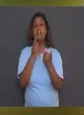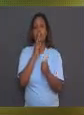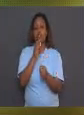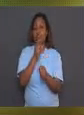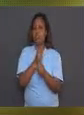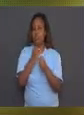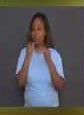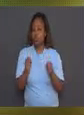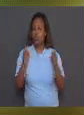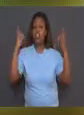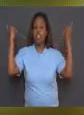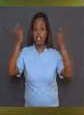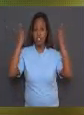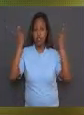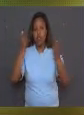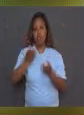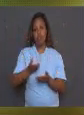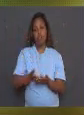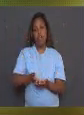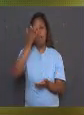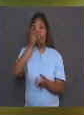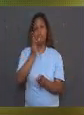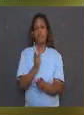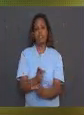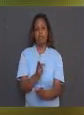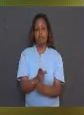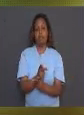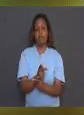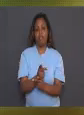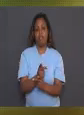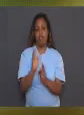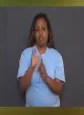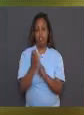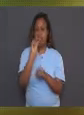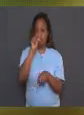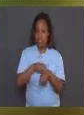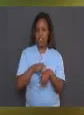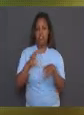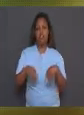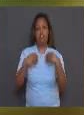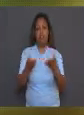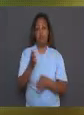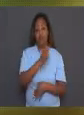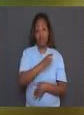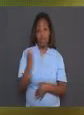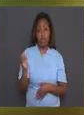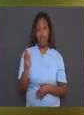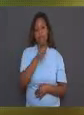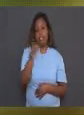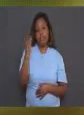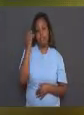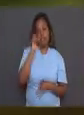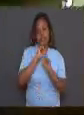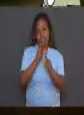protect natural resources? Take a moment to write down your